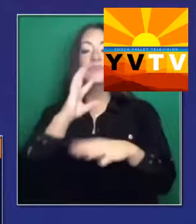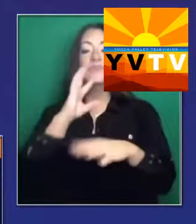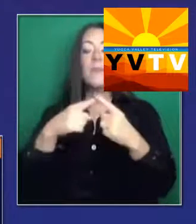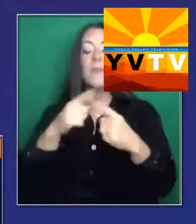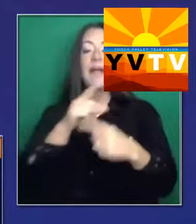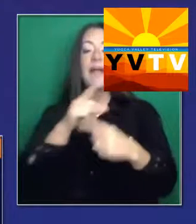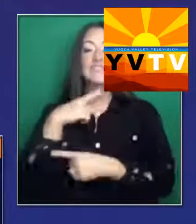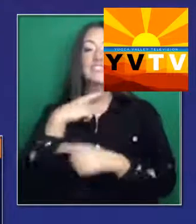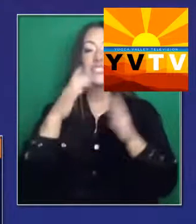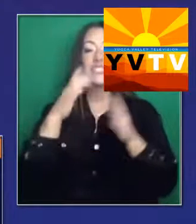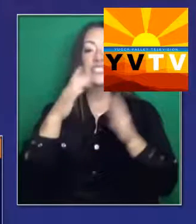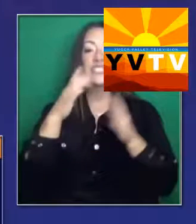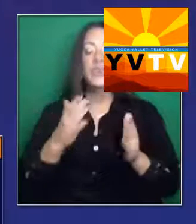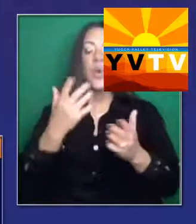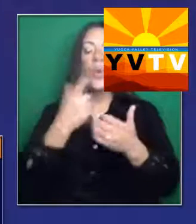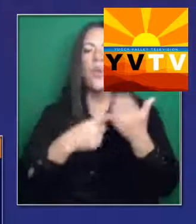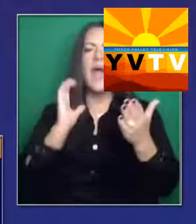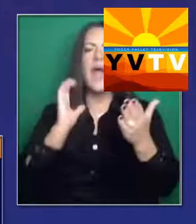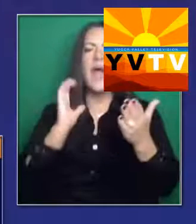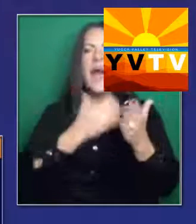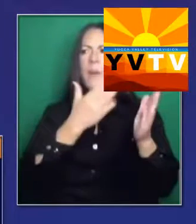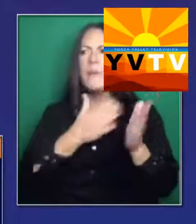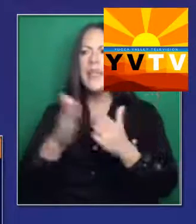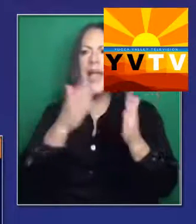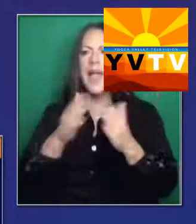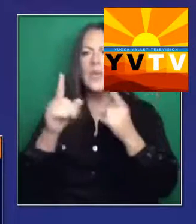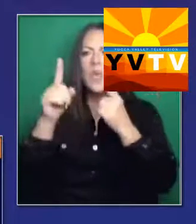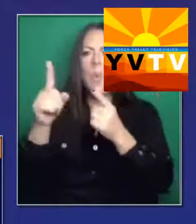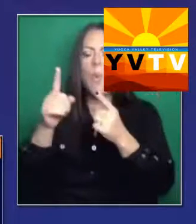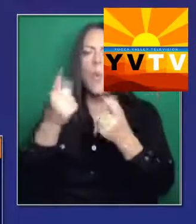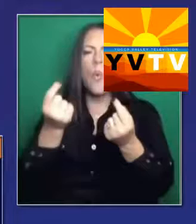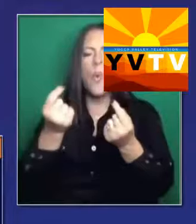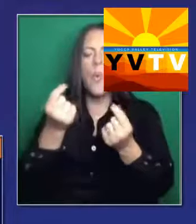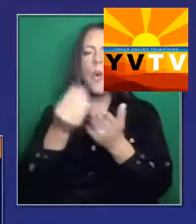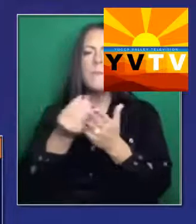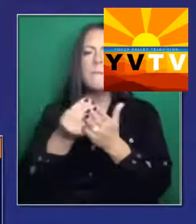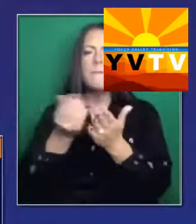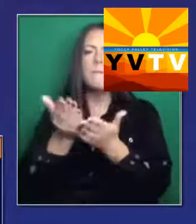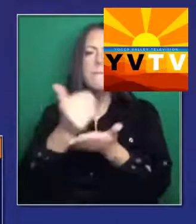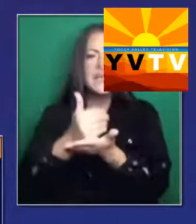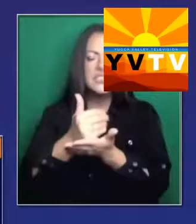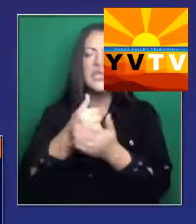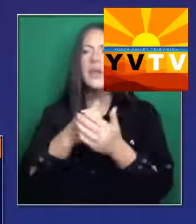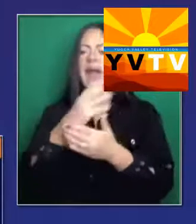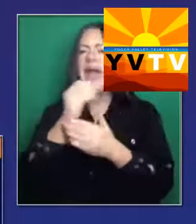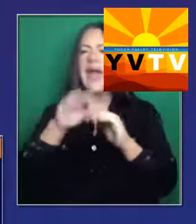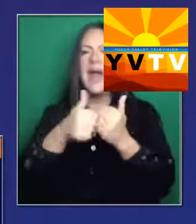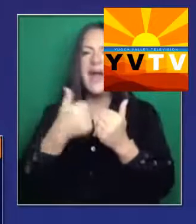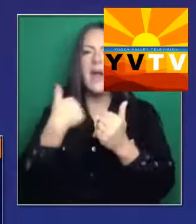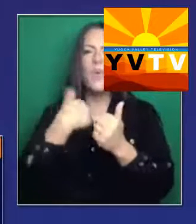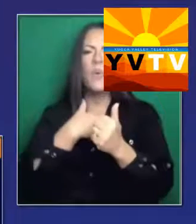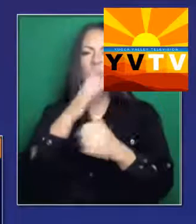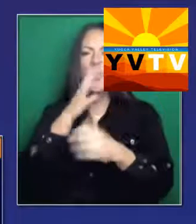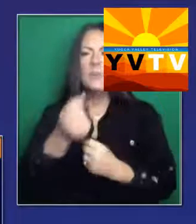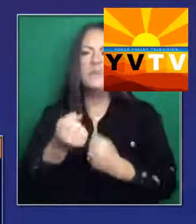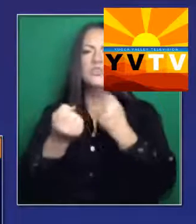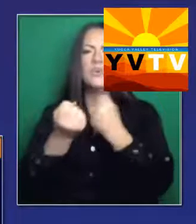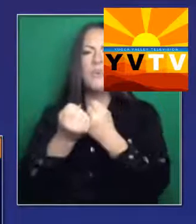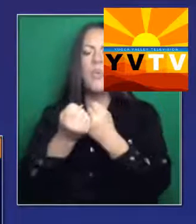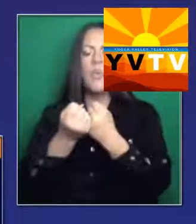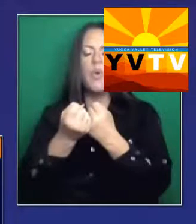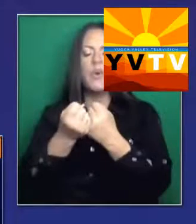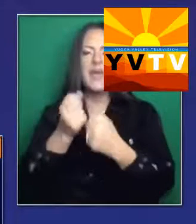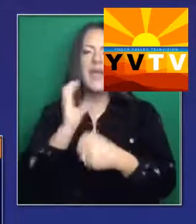early action strategy. And in particular, we are looking to get some early action clearly to support our efforts on